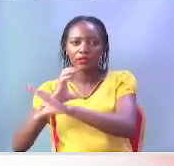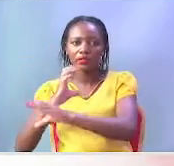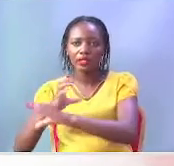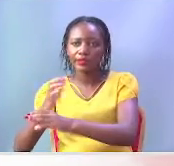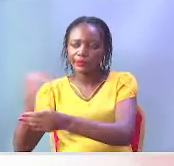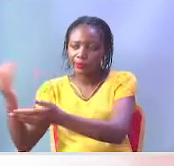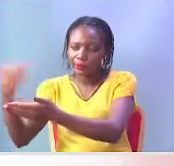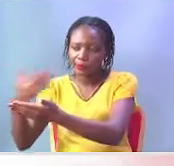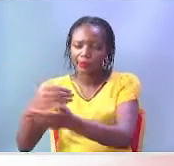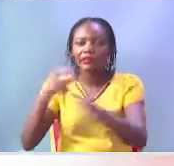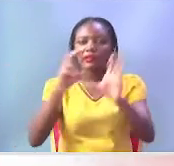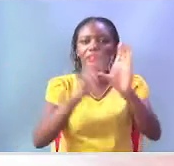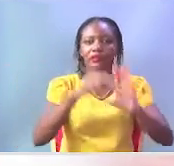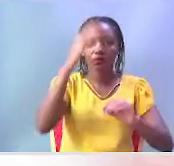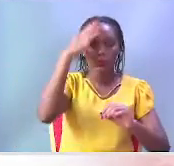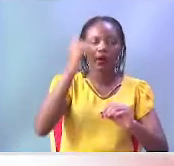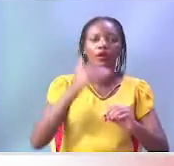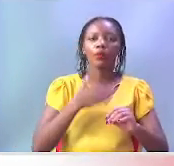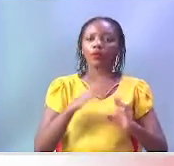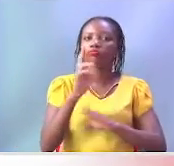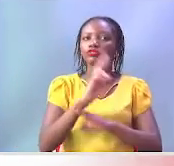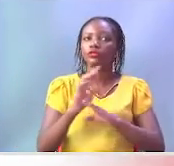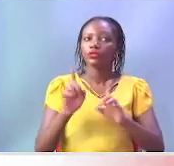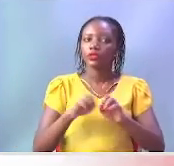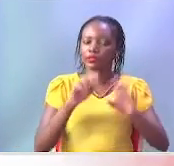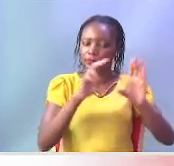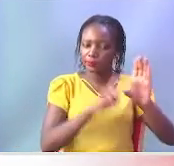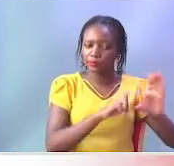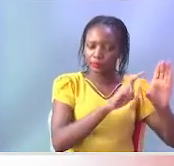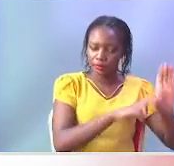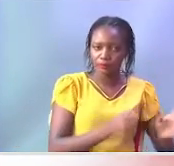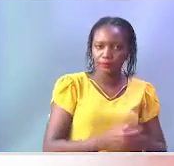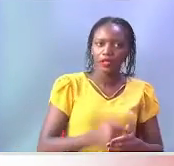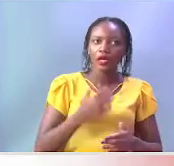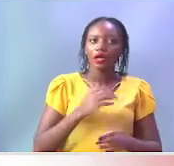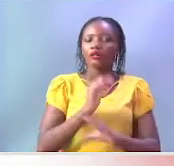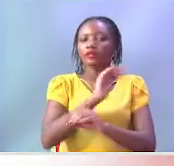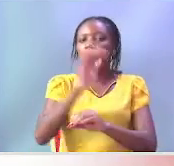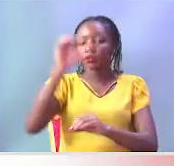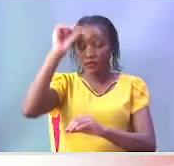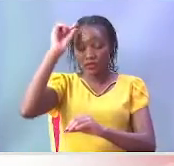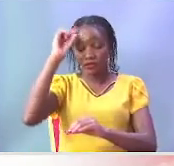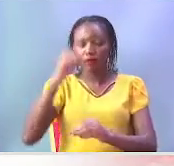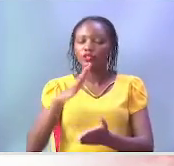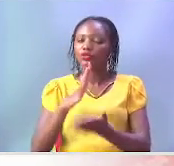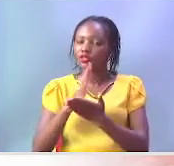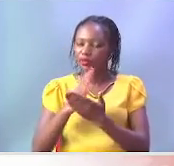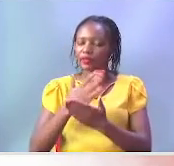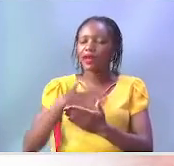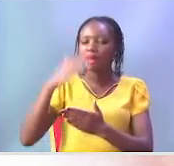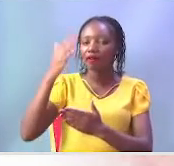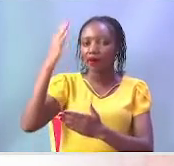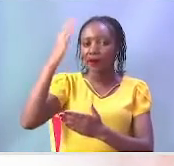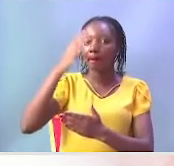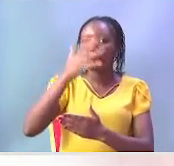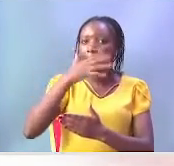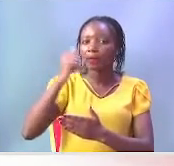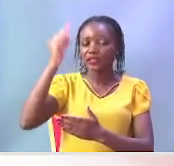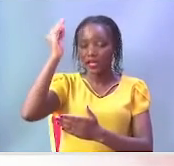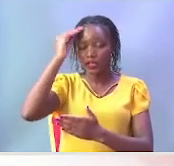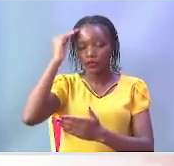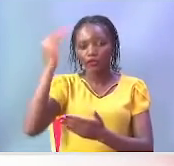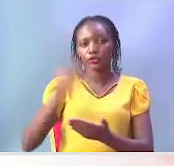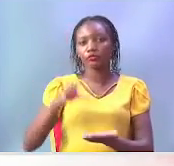Hili watoto watumie iwe deskis. They are now calling on the government to intervene to ensure better education standards at